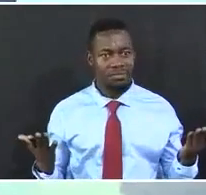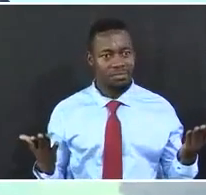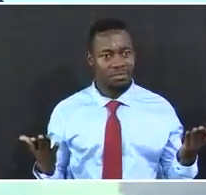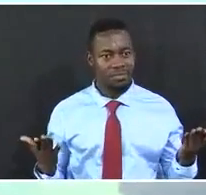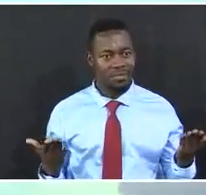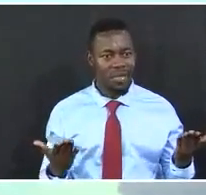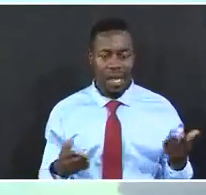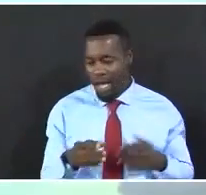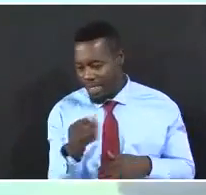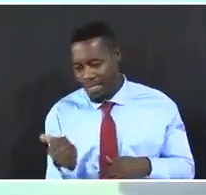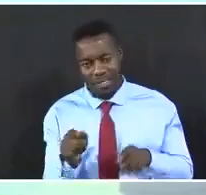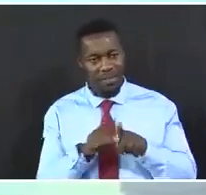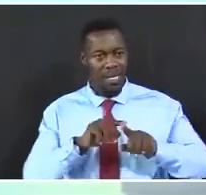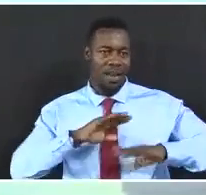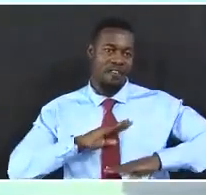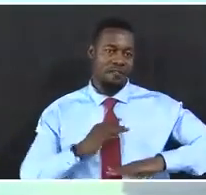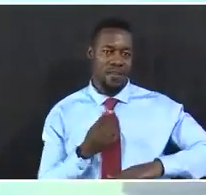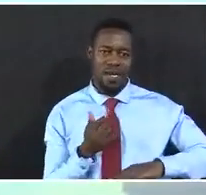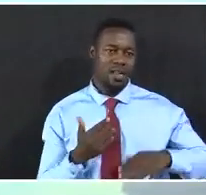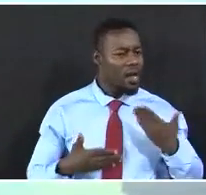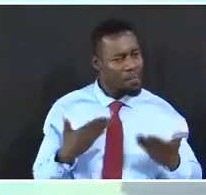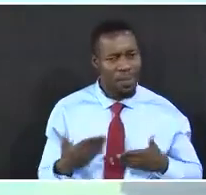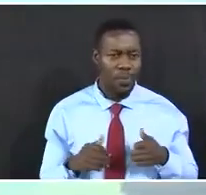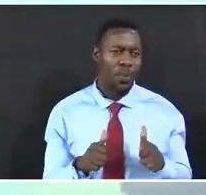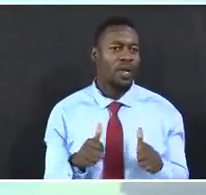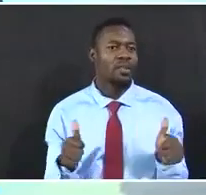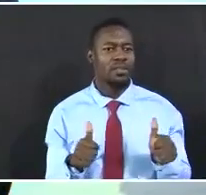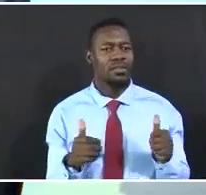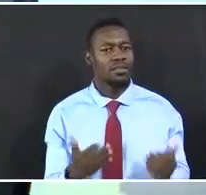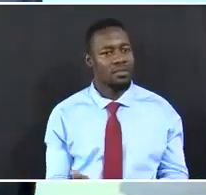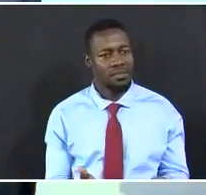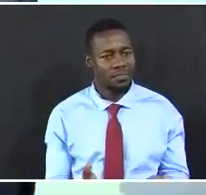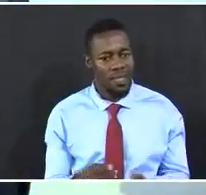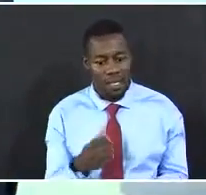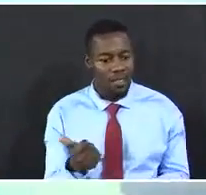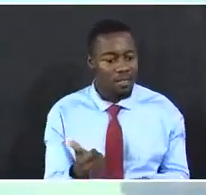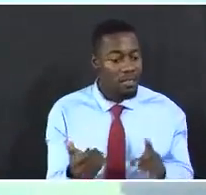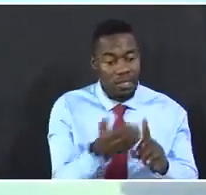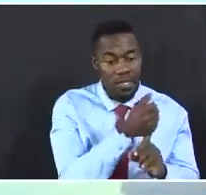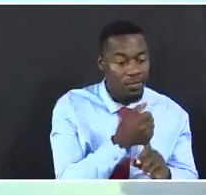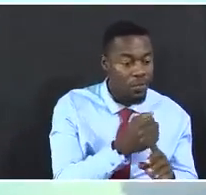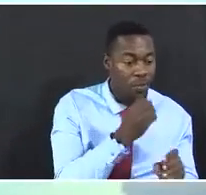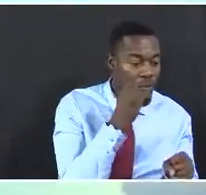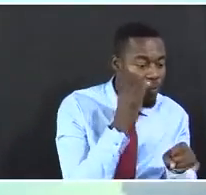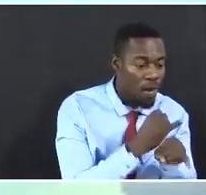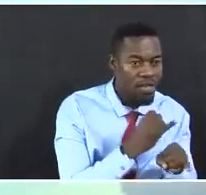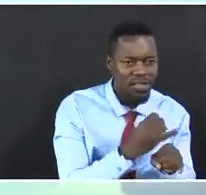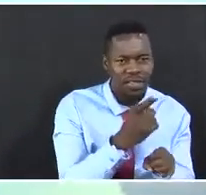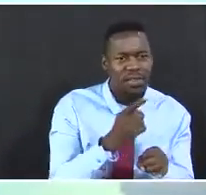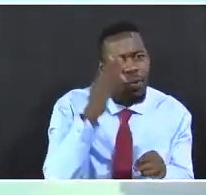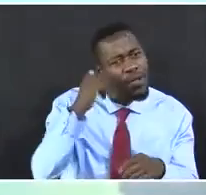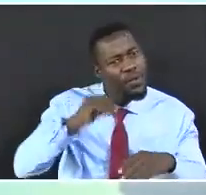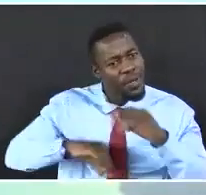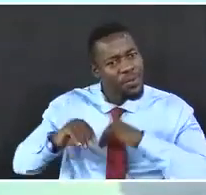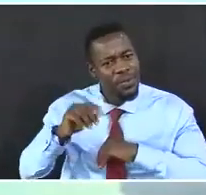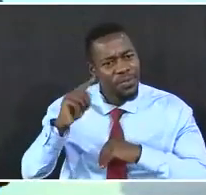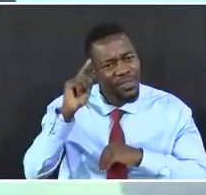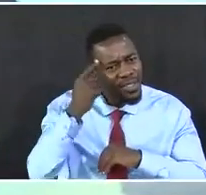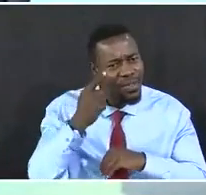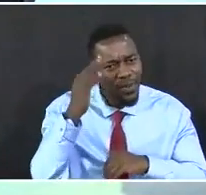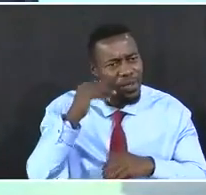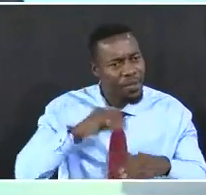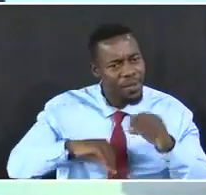And so on. So very quickly, we have got jobs and the status I know jobs.